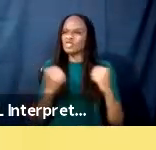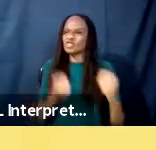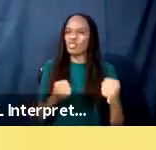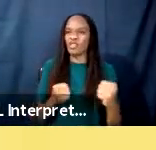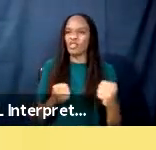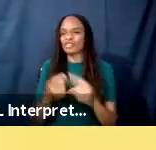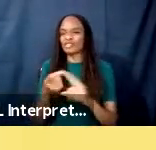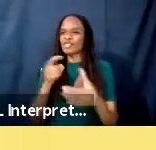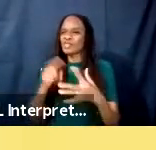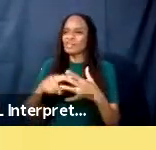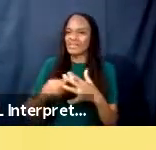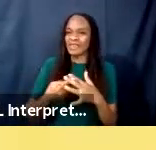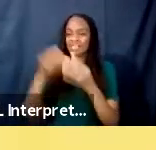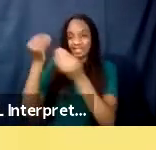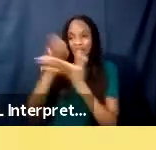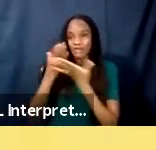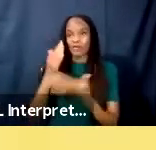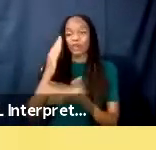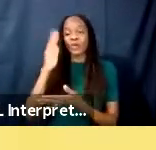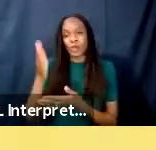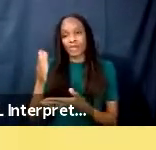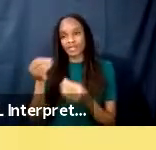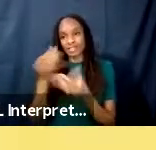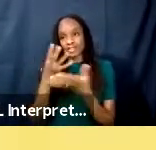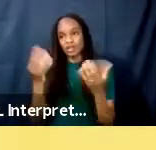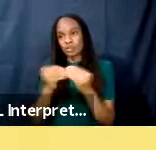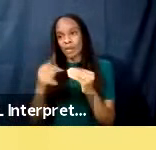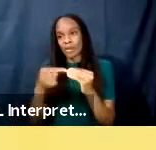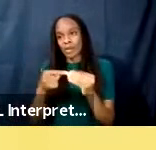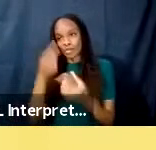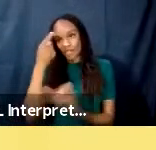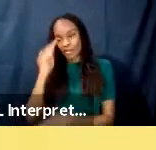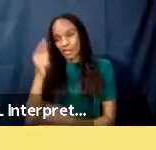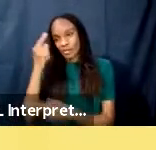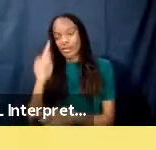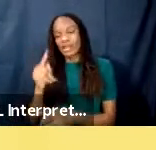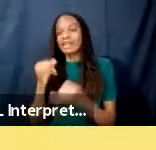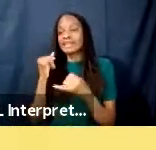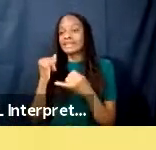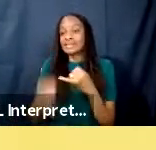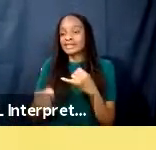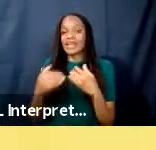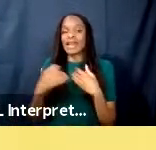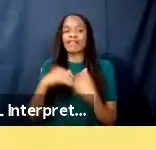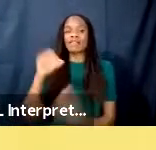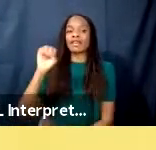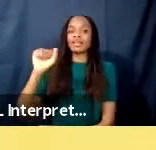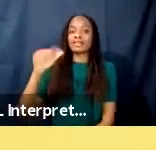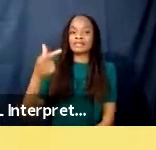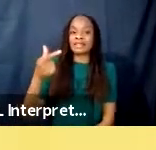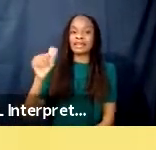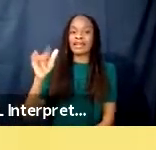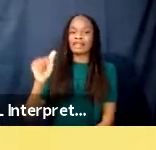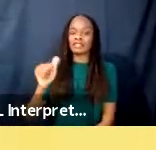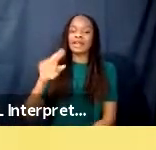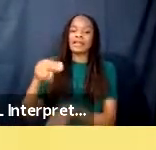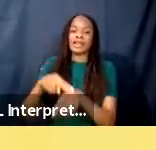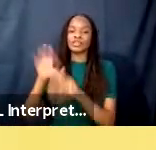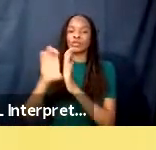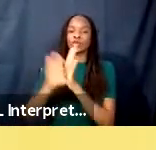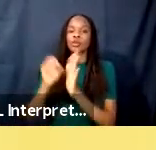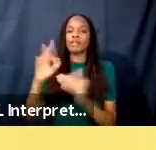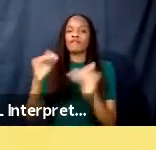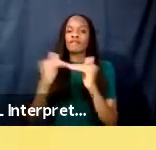we would be happy to tell you a little more about those agreements. And finally, we have the SAG-AFTRA National Code of Fair Practices for